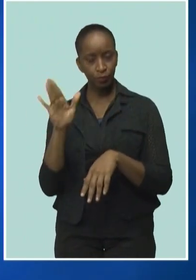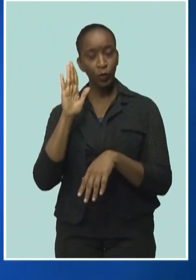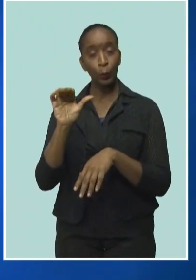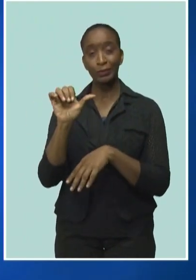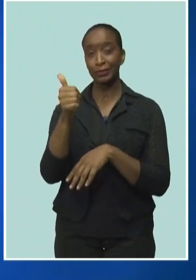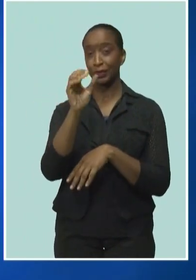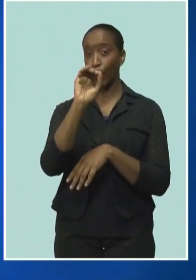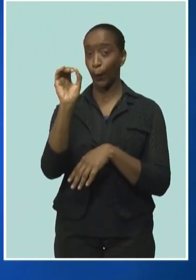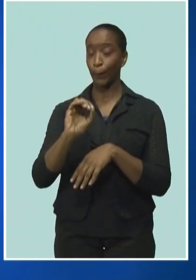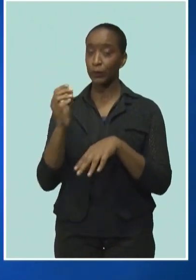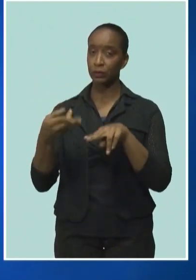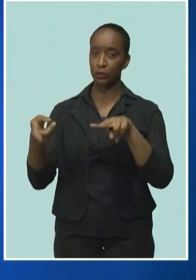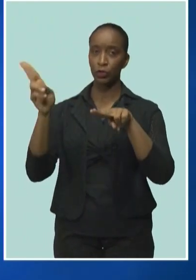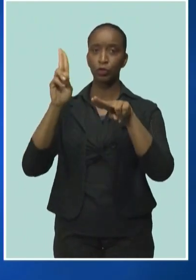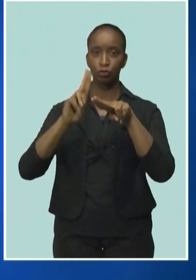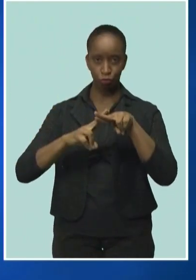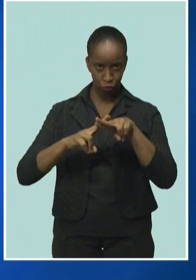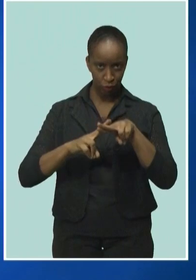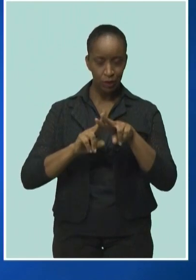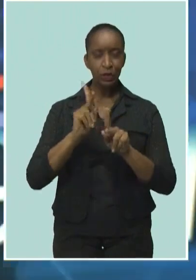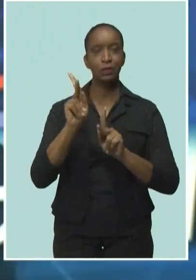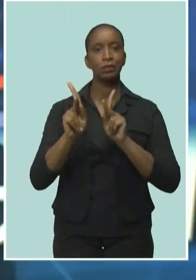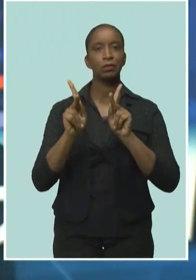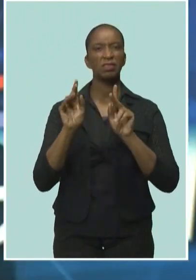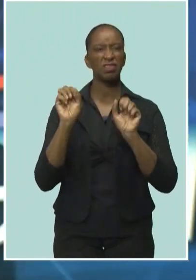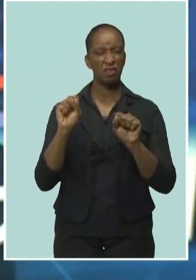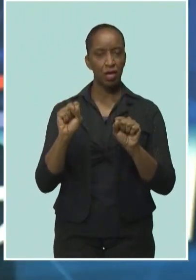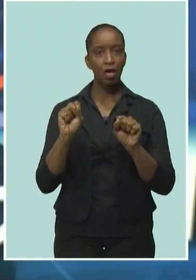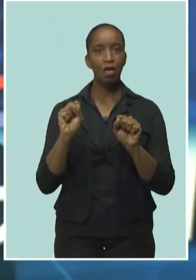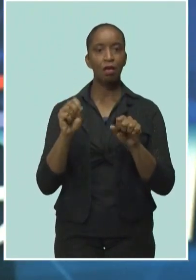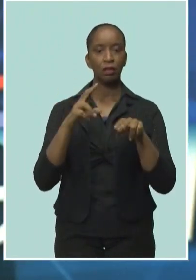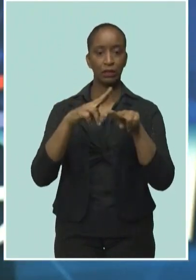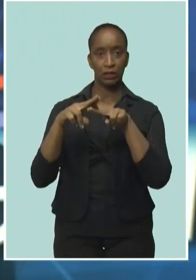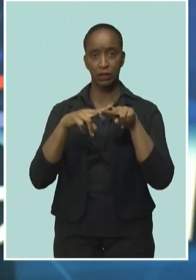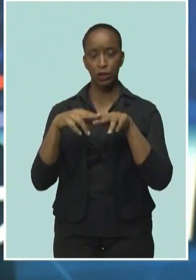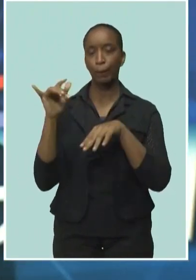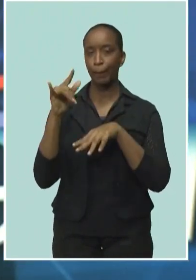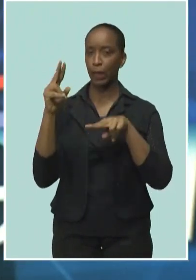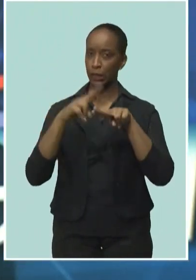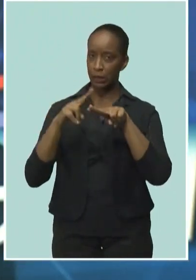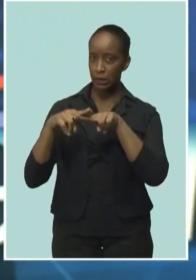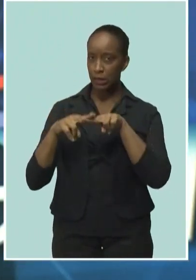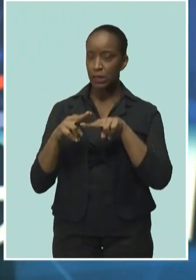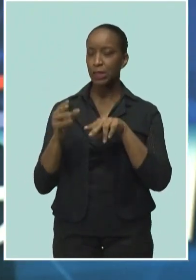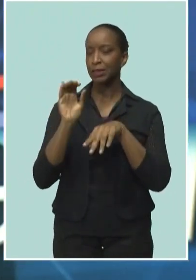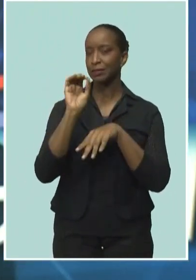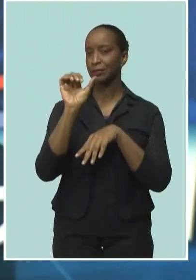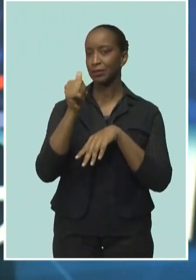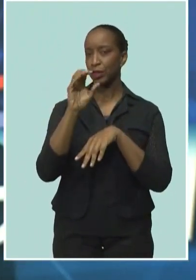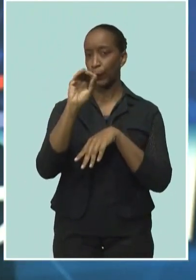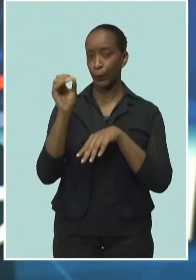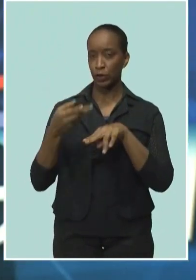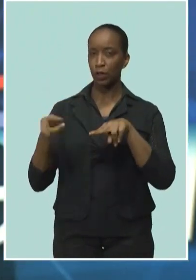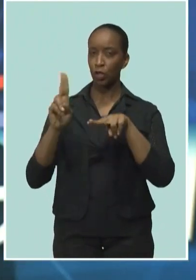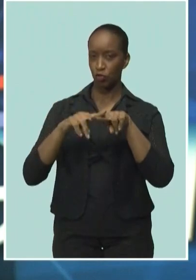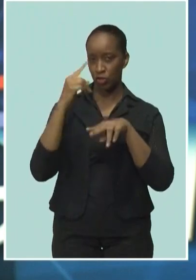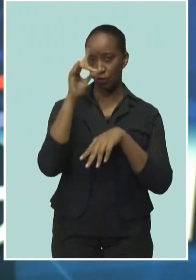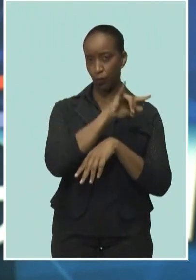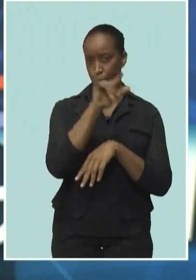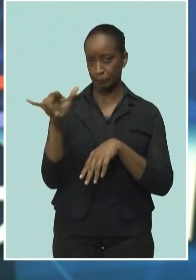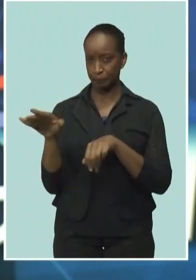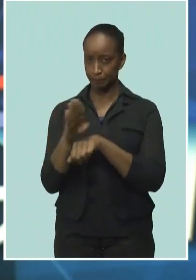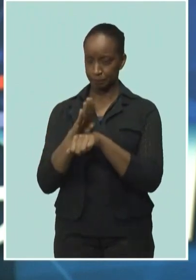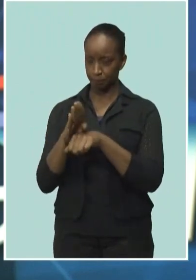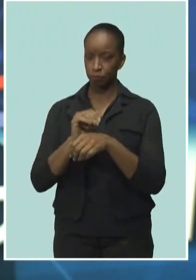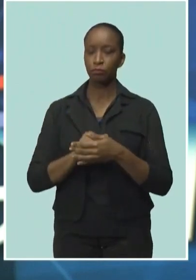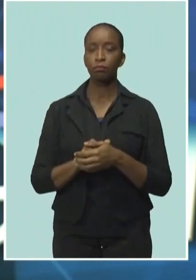increase in our summer capacity. Minister Gooding-Edghill, who is leading the island's delegation at the World Travel Market in